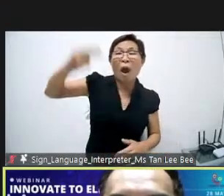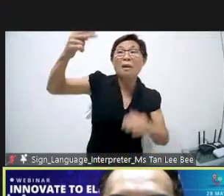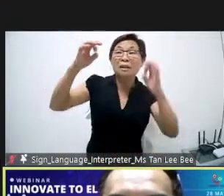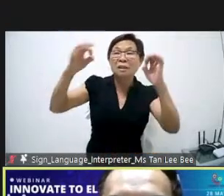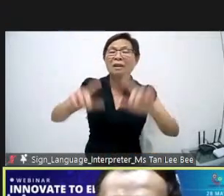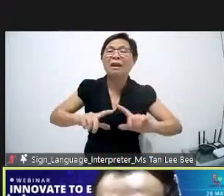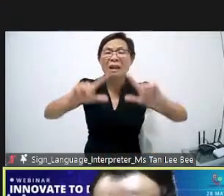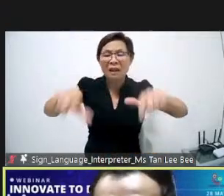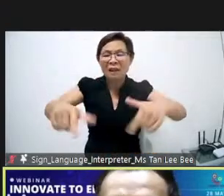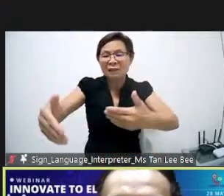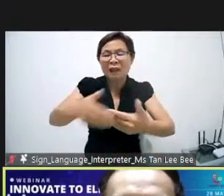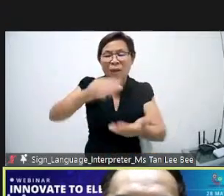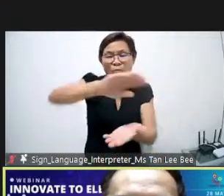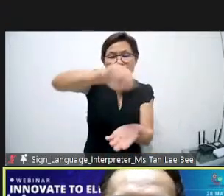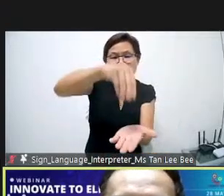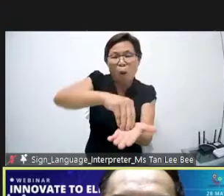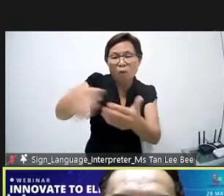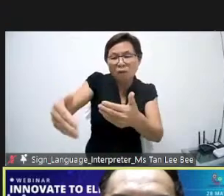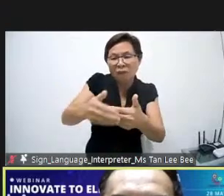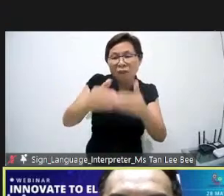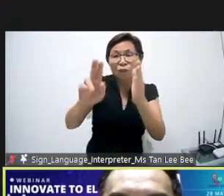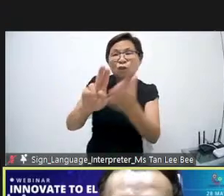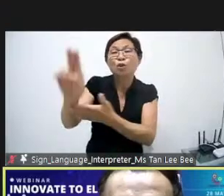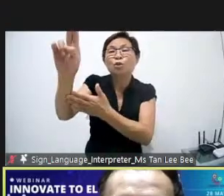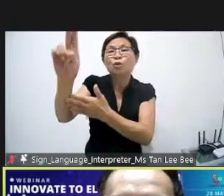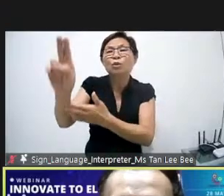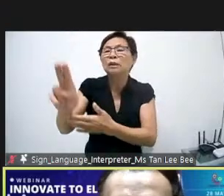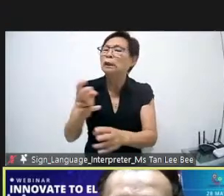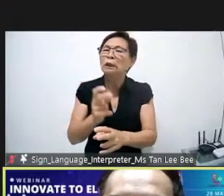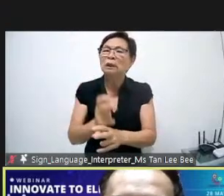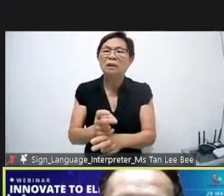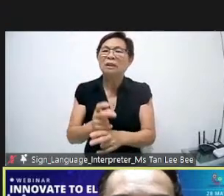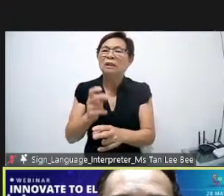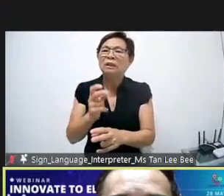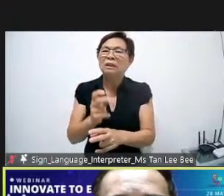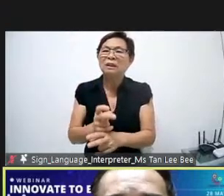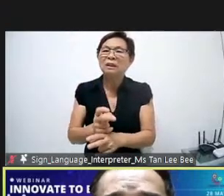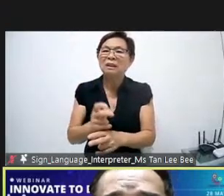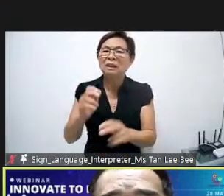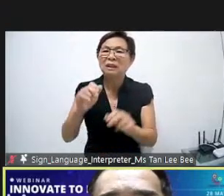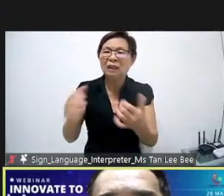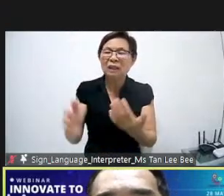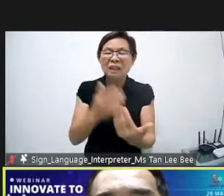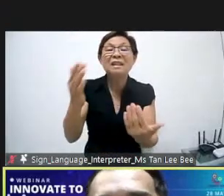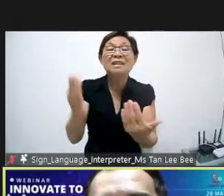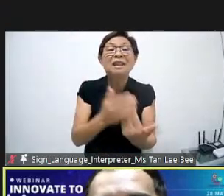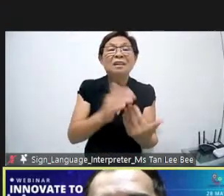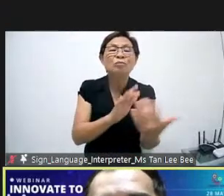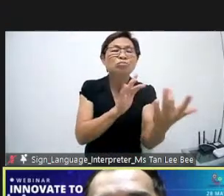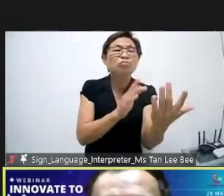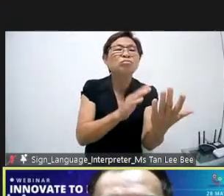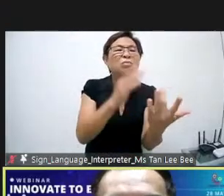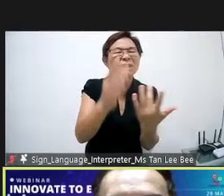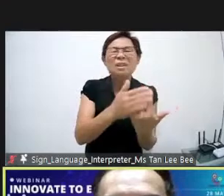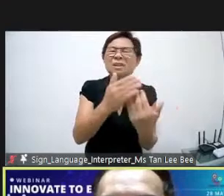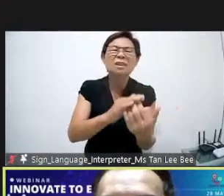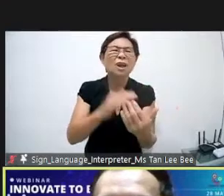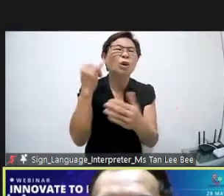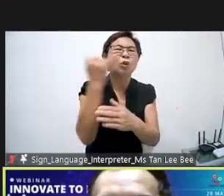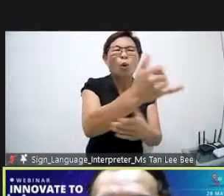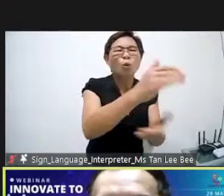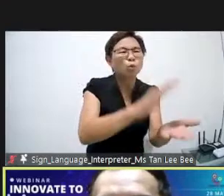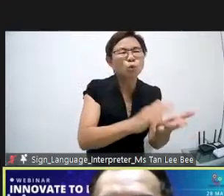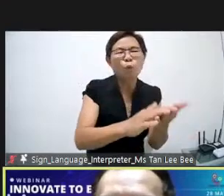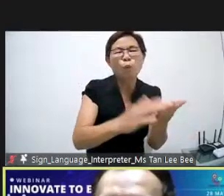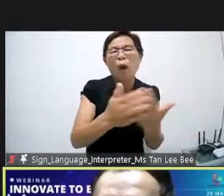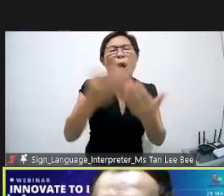near to universities, they have no easier access to universities. But then actually we are open to any schools. If you have